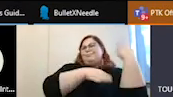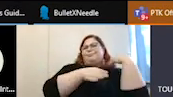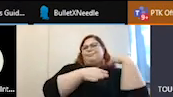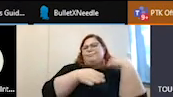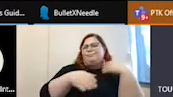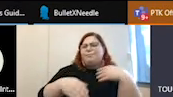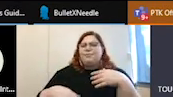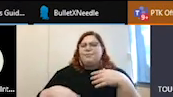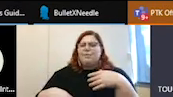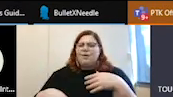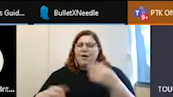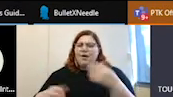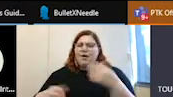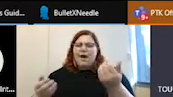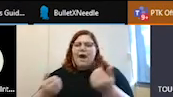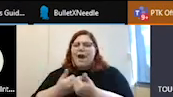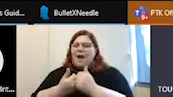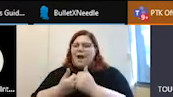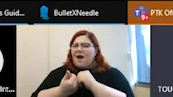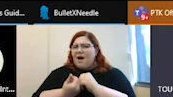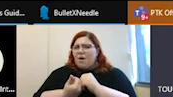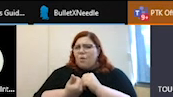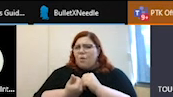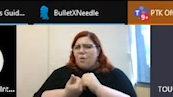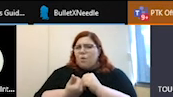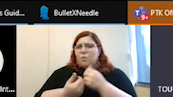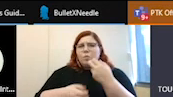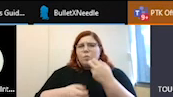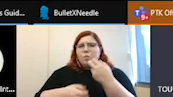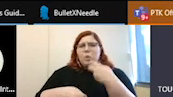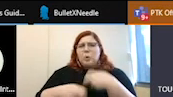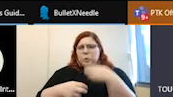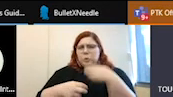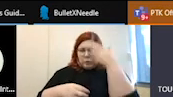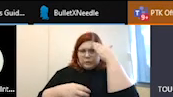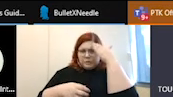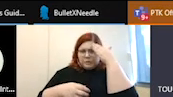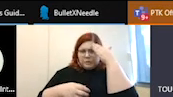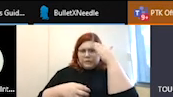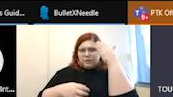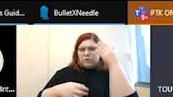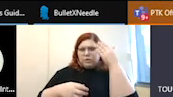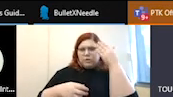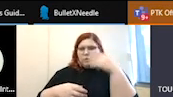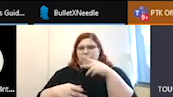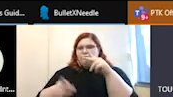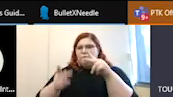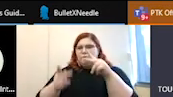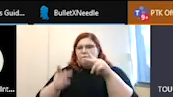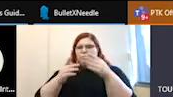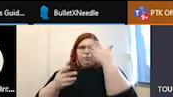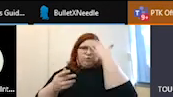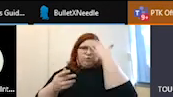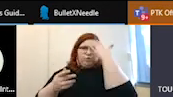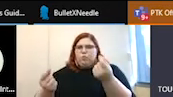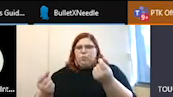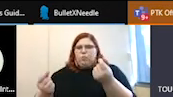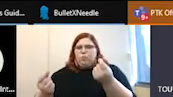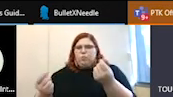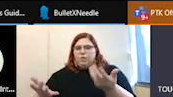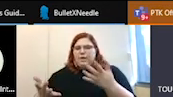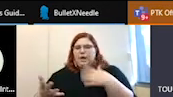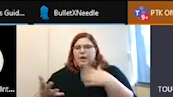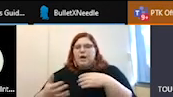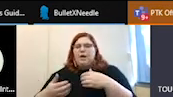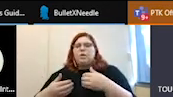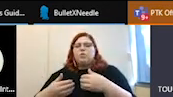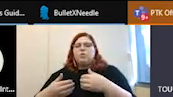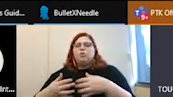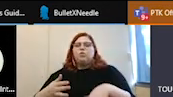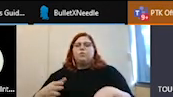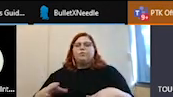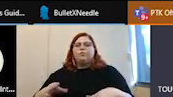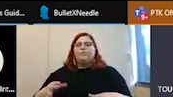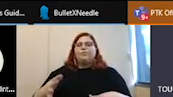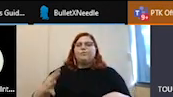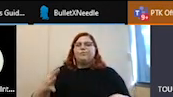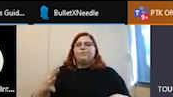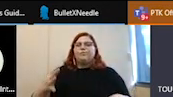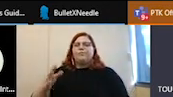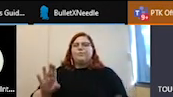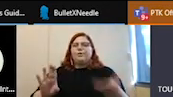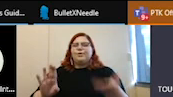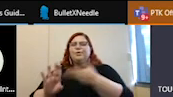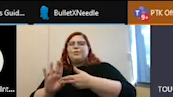how hard do you think it would be for somebody like me to get involved or get started in something like this and creating some sort of interactive